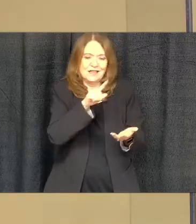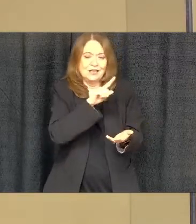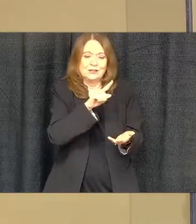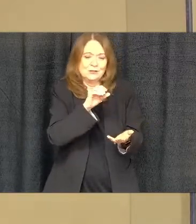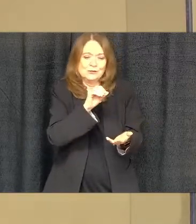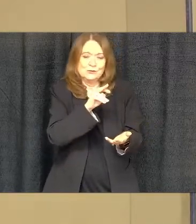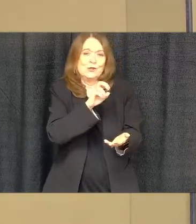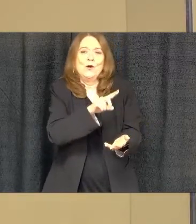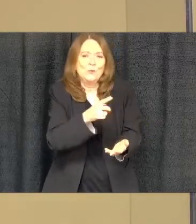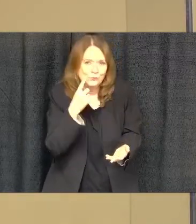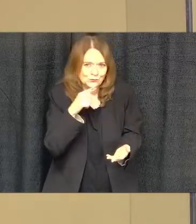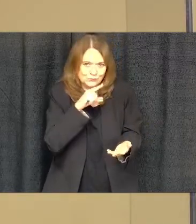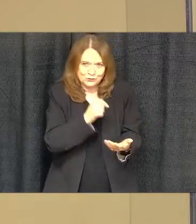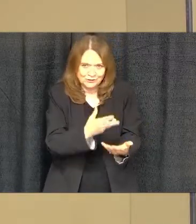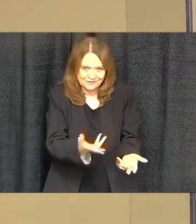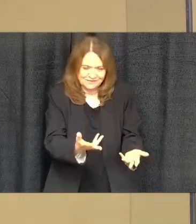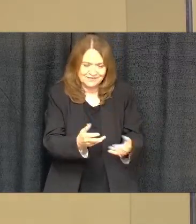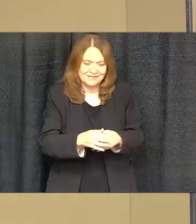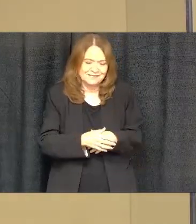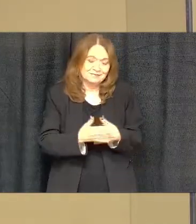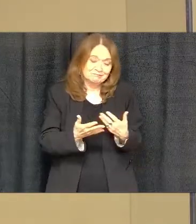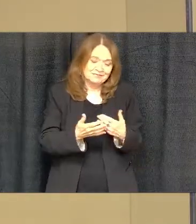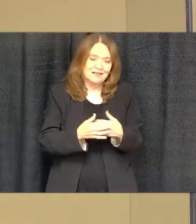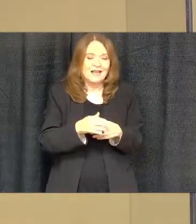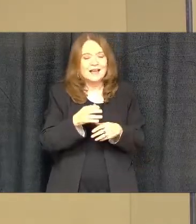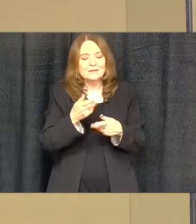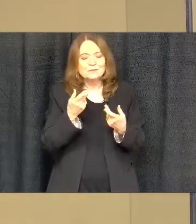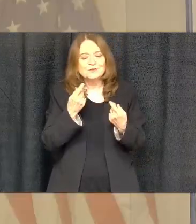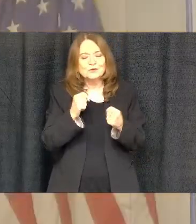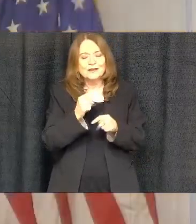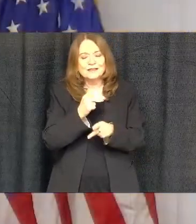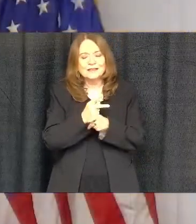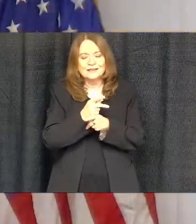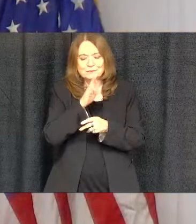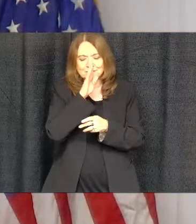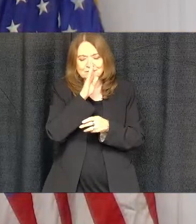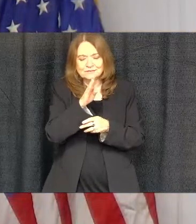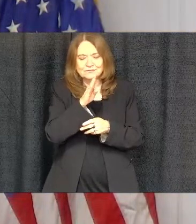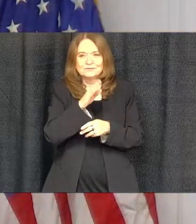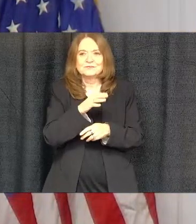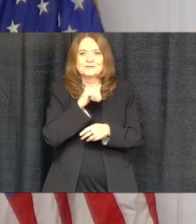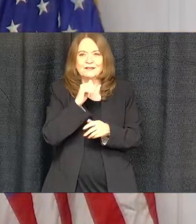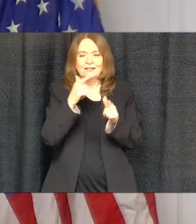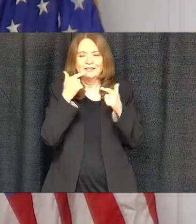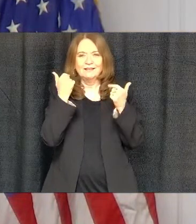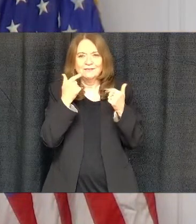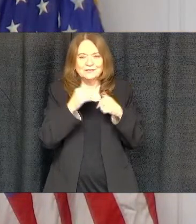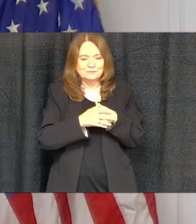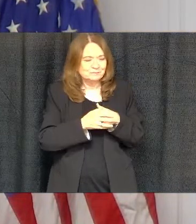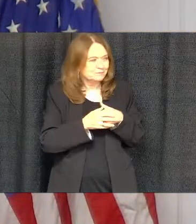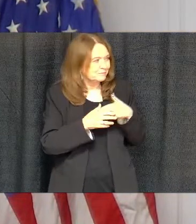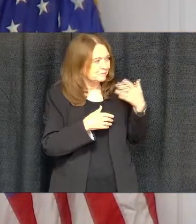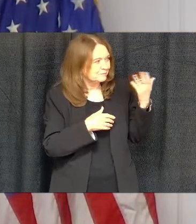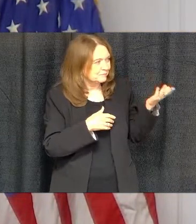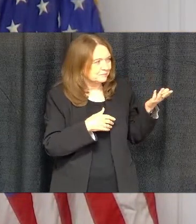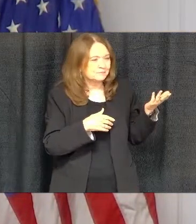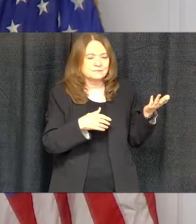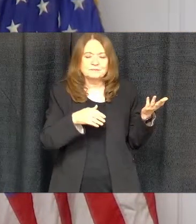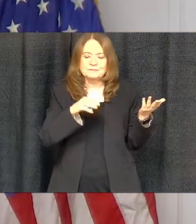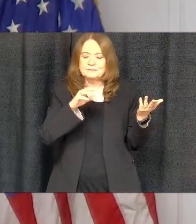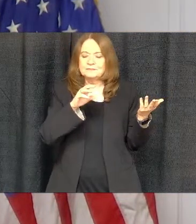Trying my best to keep a straight face while we talk about this, but. Okay, Councilperson Smith, you have a question? Thank you, for the previous speaker.